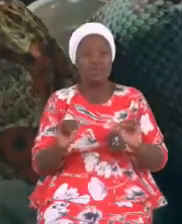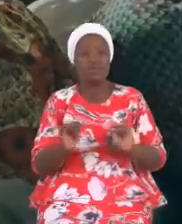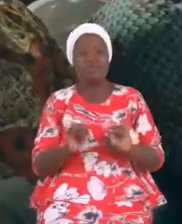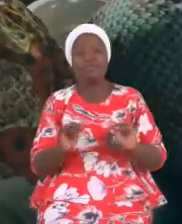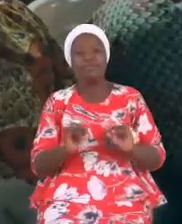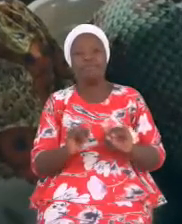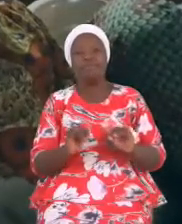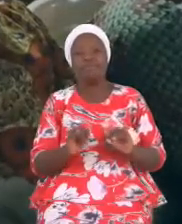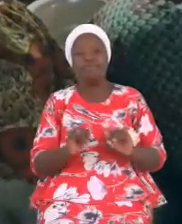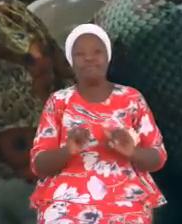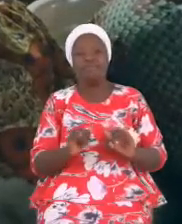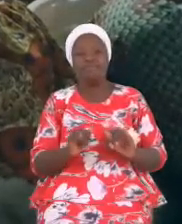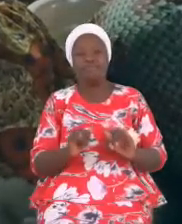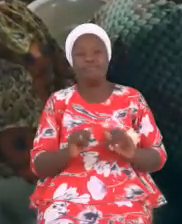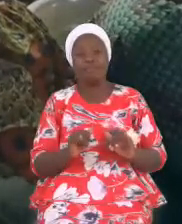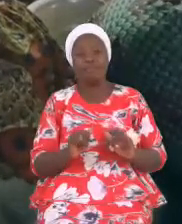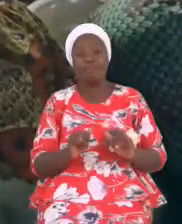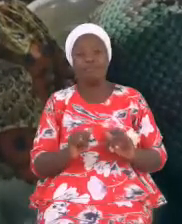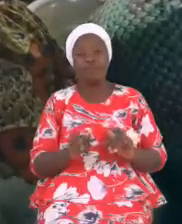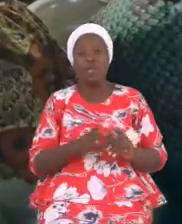Those who are listening over the radio,